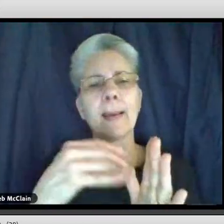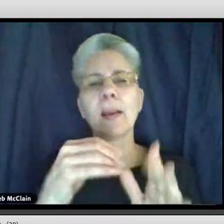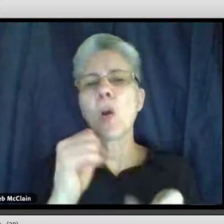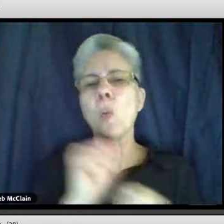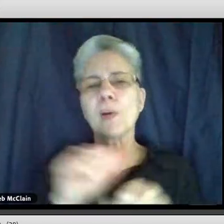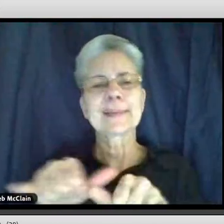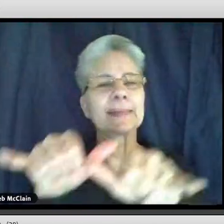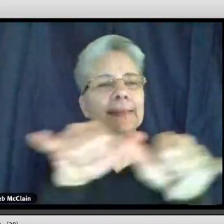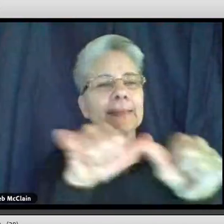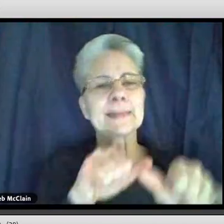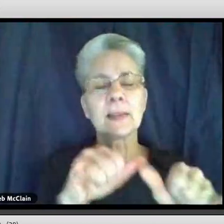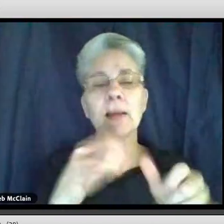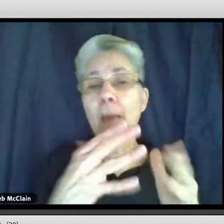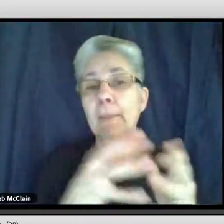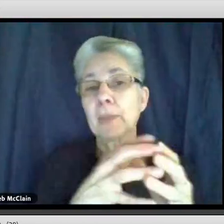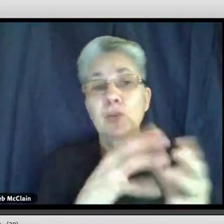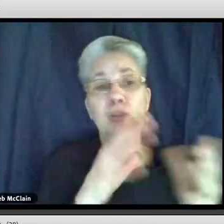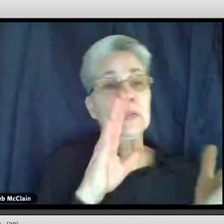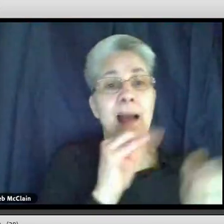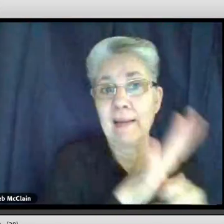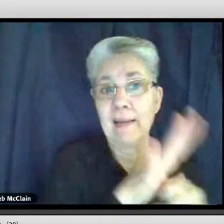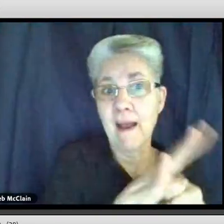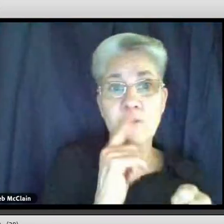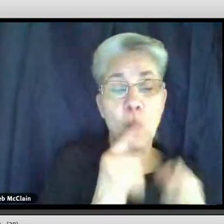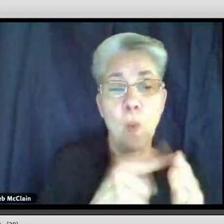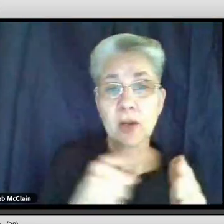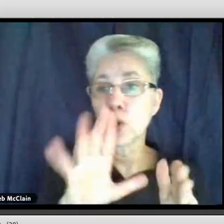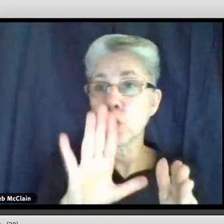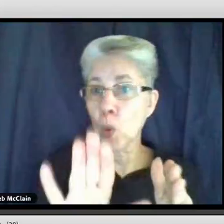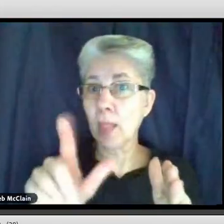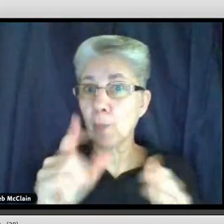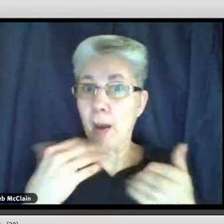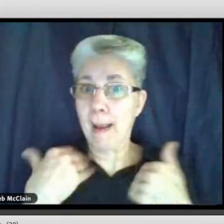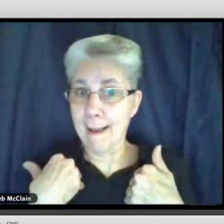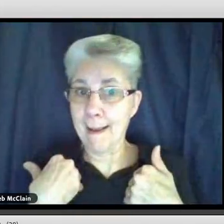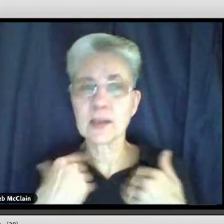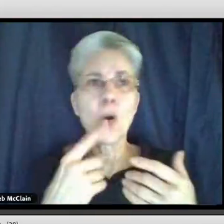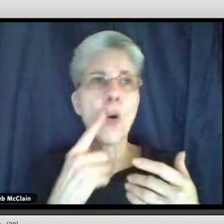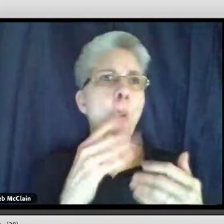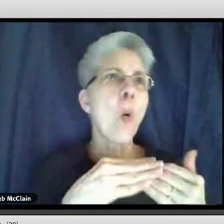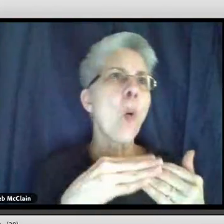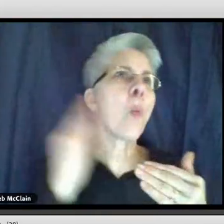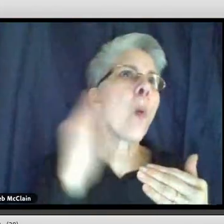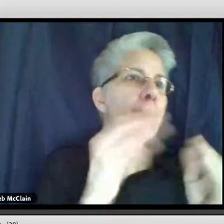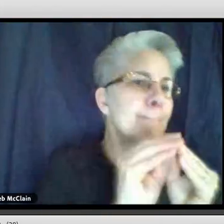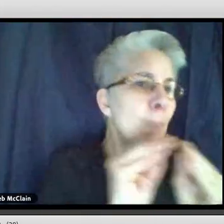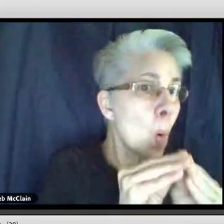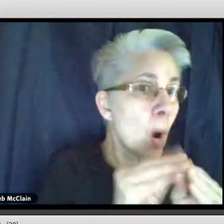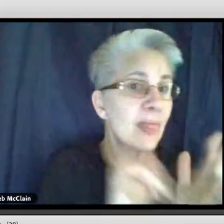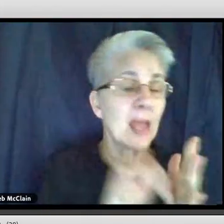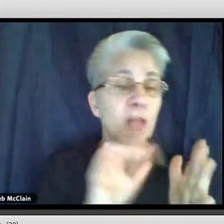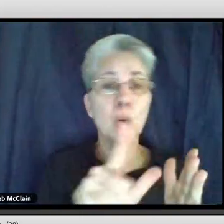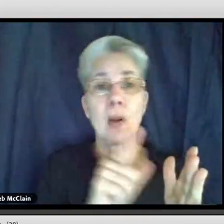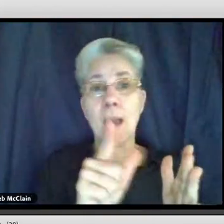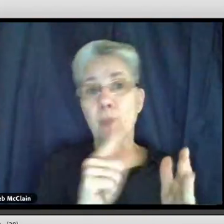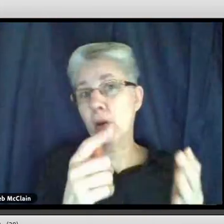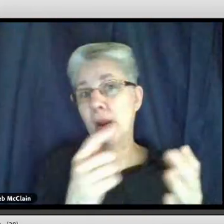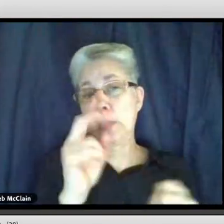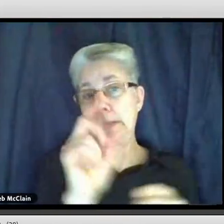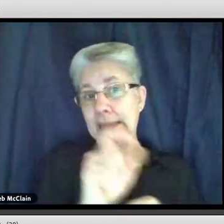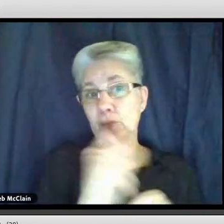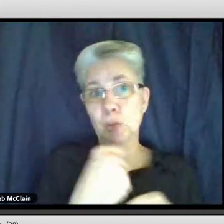organizations. It might be too little for what your organization has on hand. It might be way more than your organization would ever need